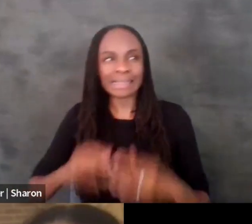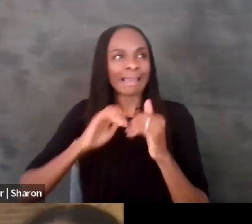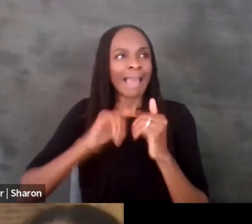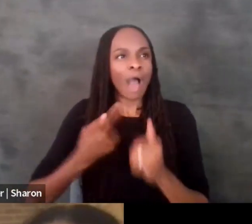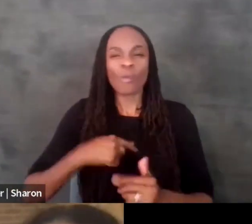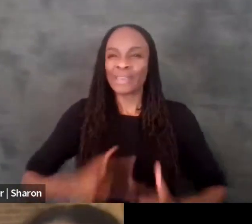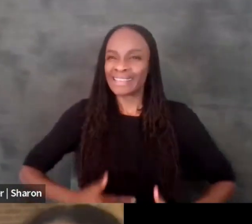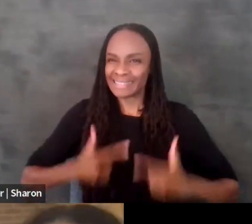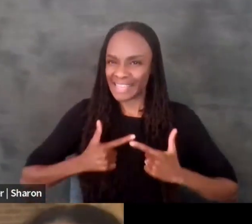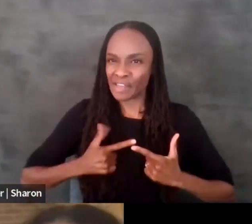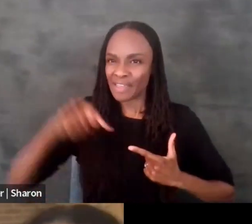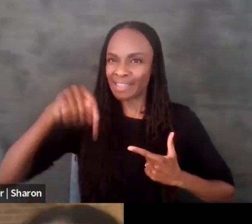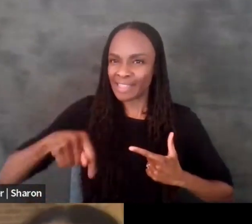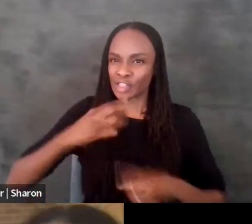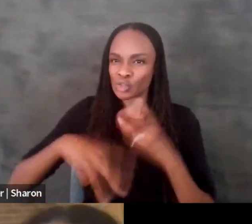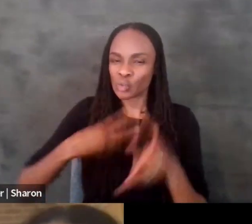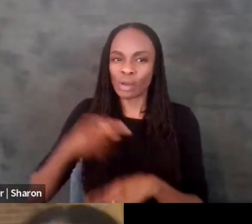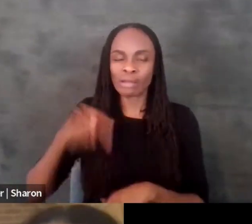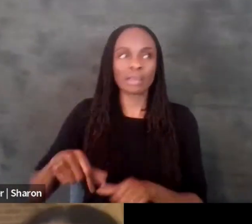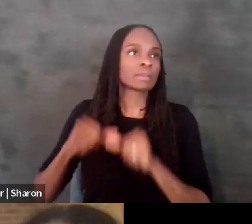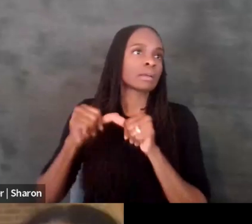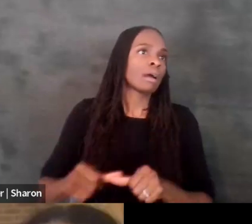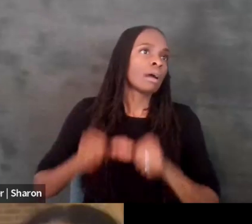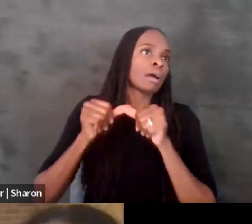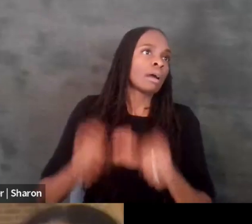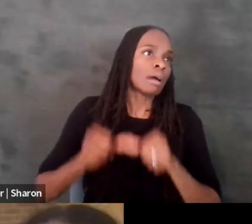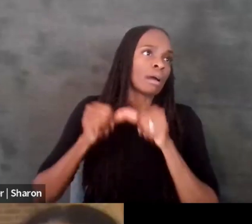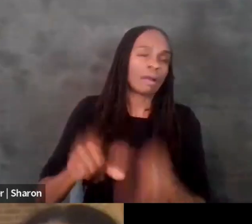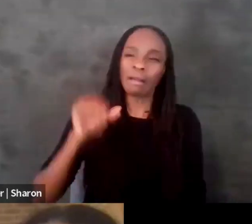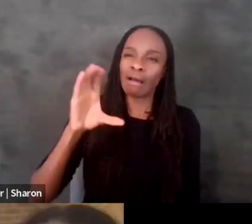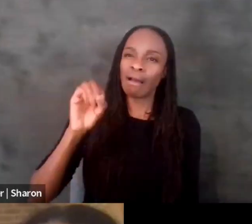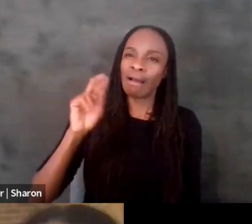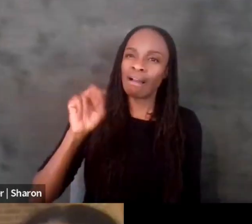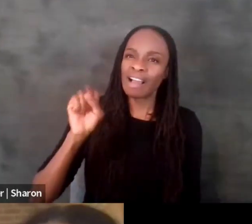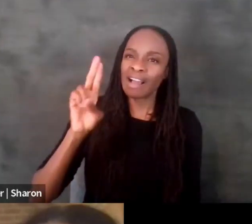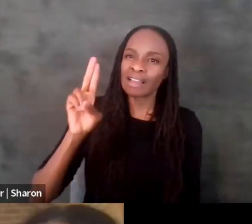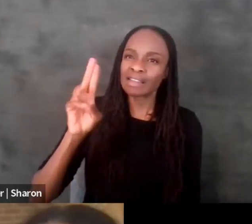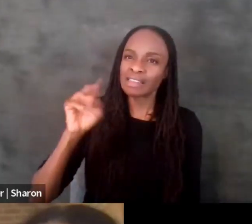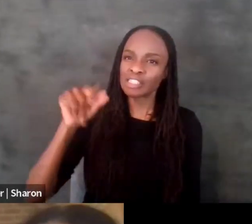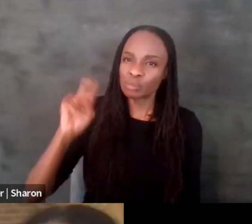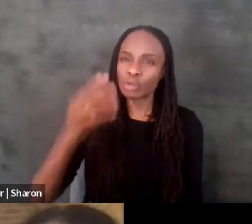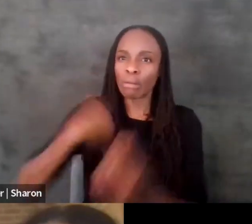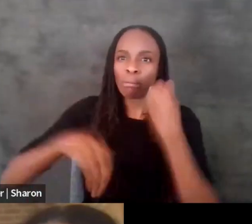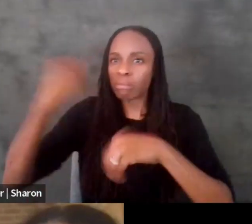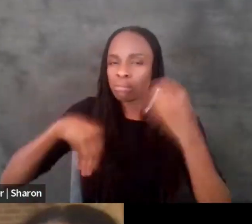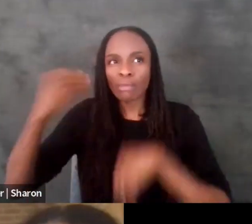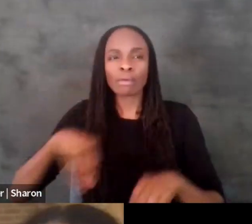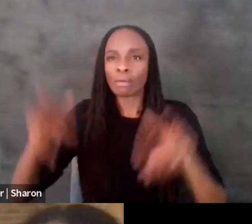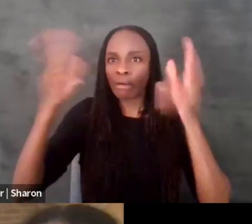in this world. mm, This endless consumption that we have is actually creating everything